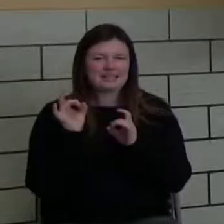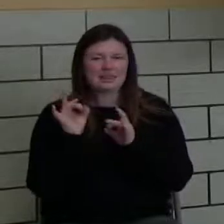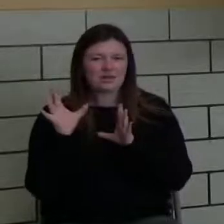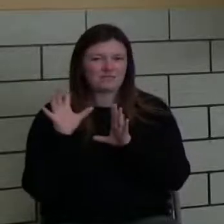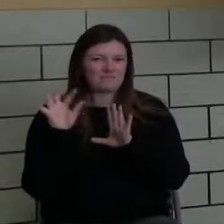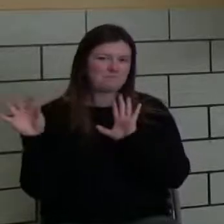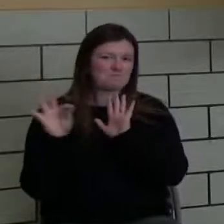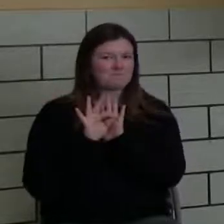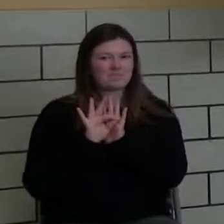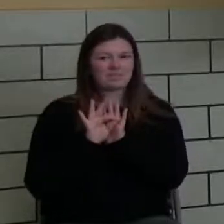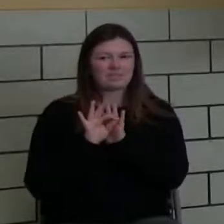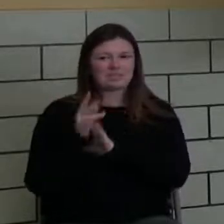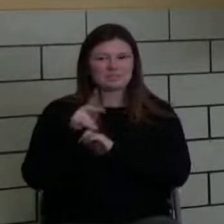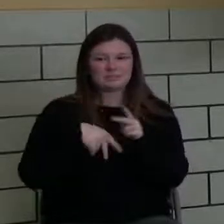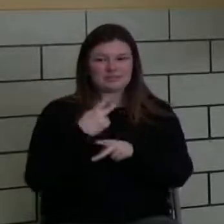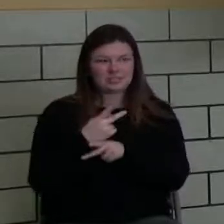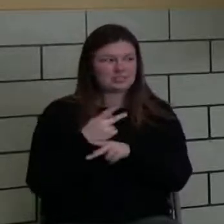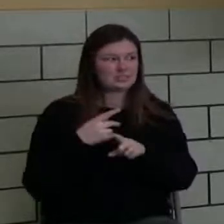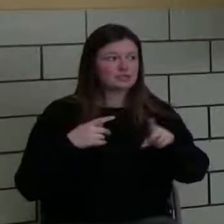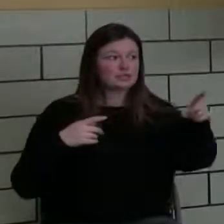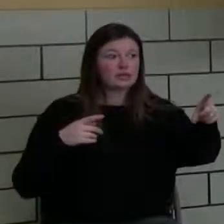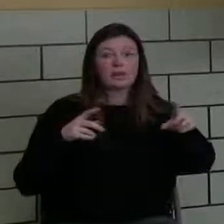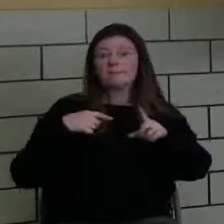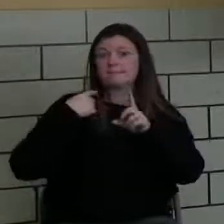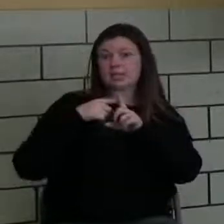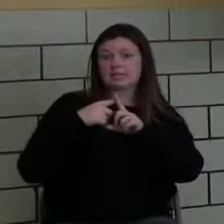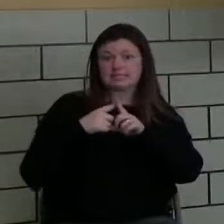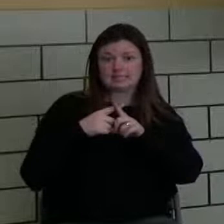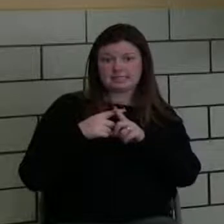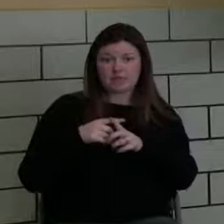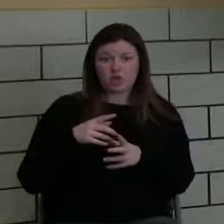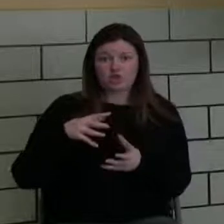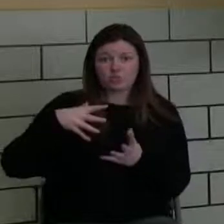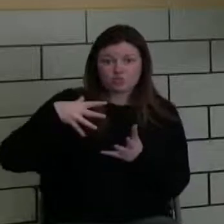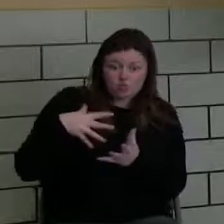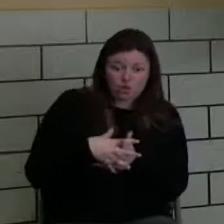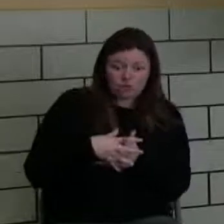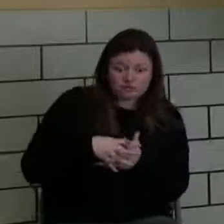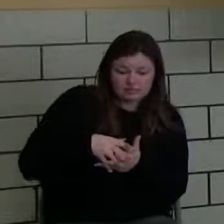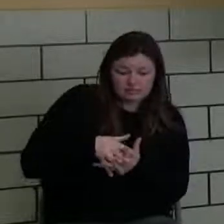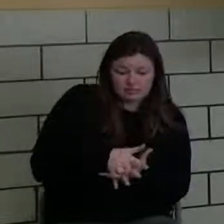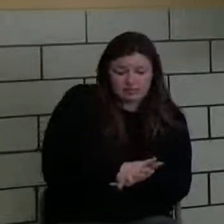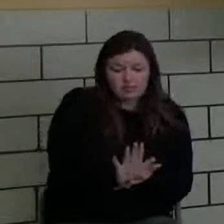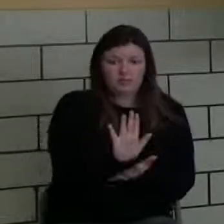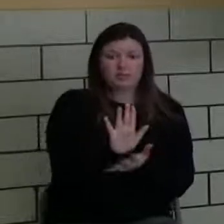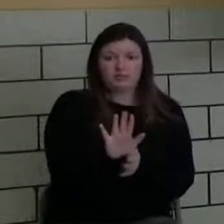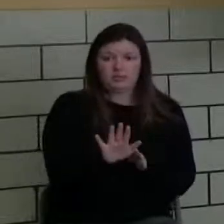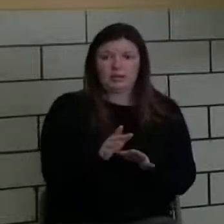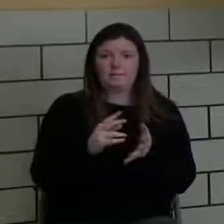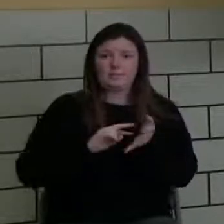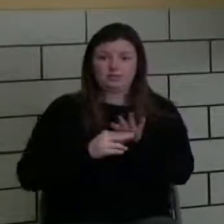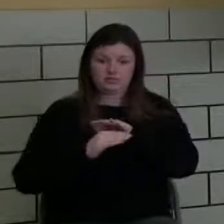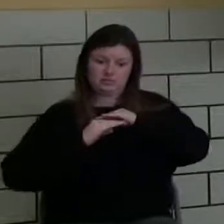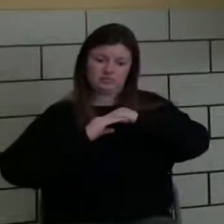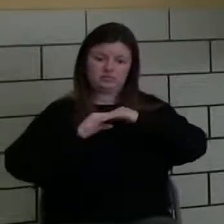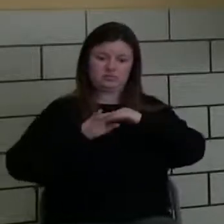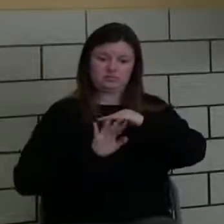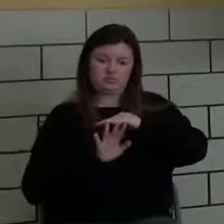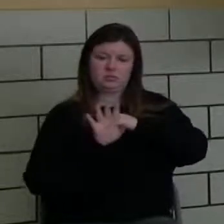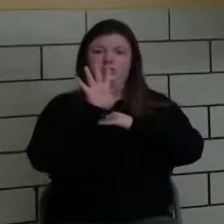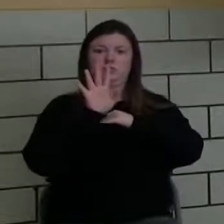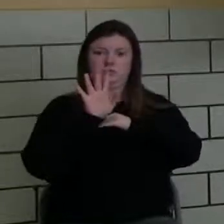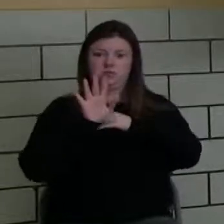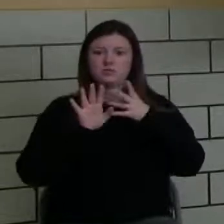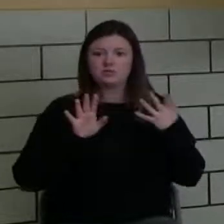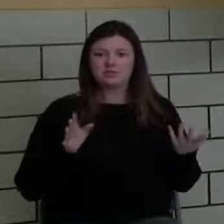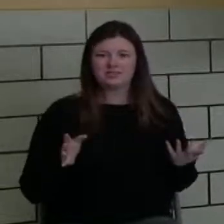of species. Well, it's also pushing up the concrete. Right. At some point, will that be a problem? No, we're planning everything in our